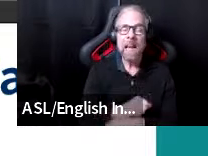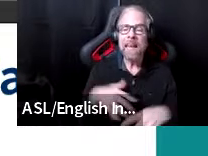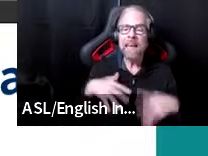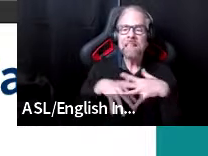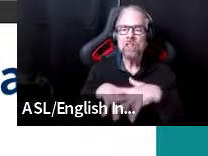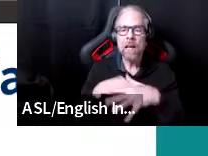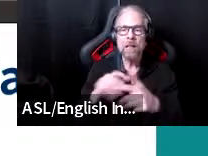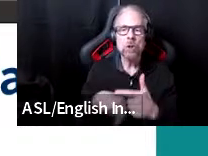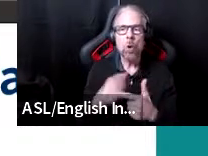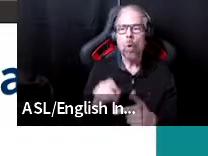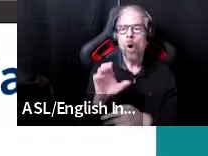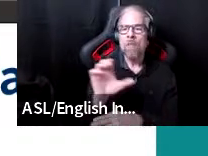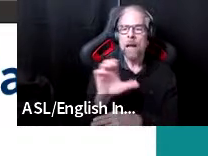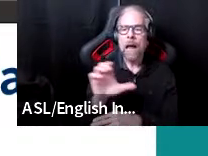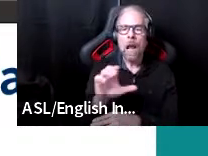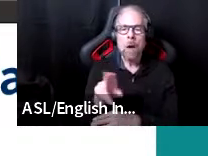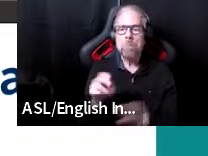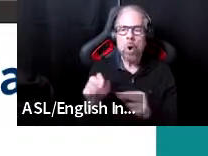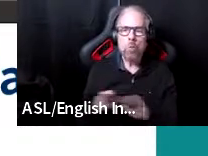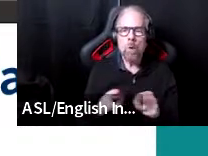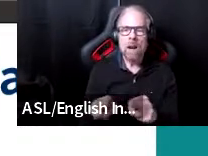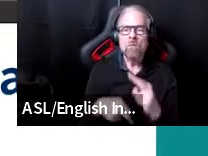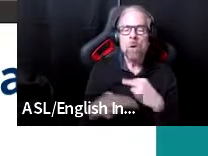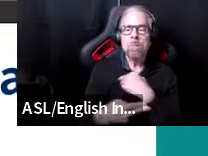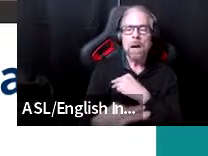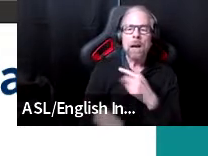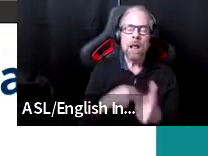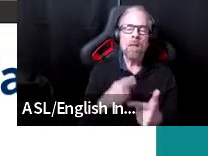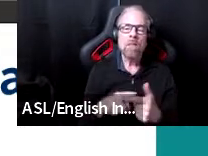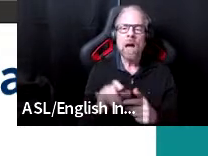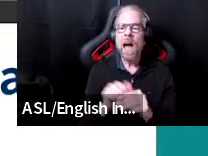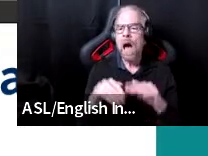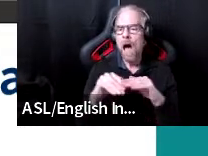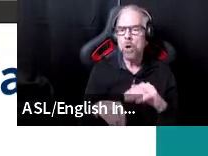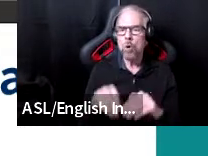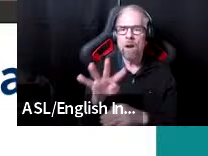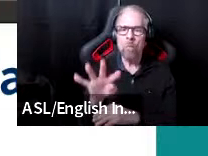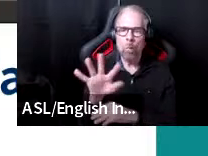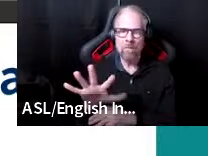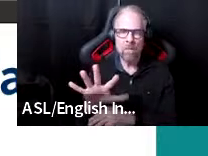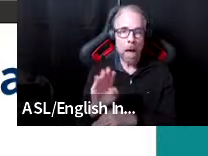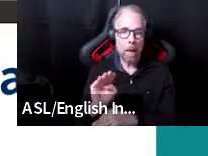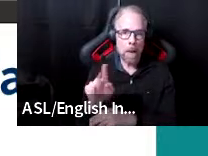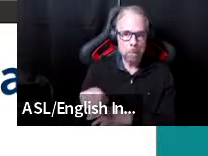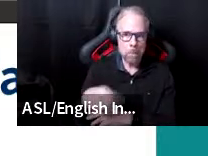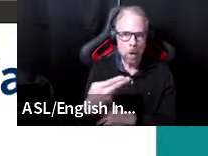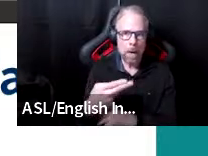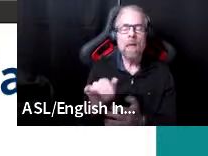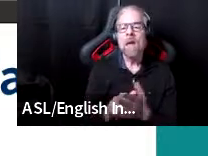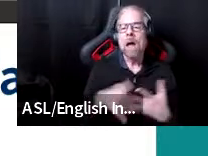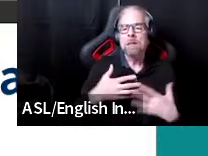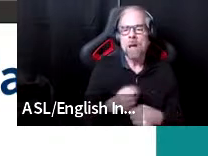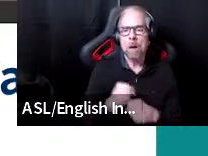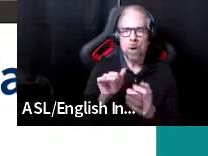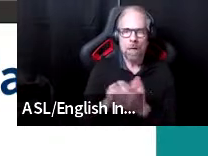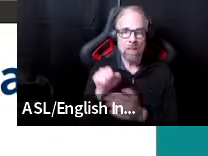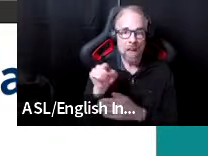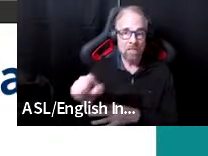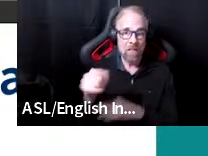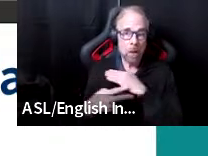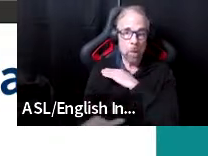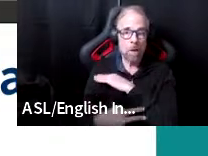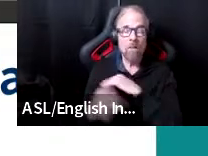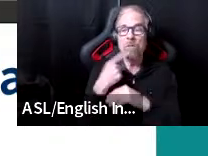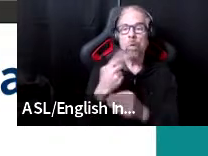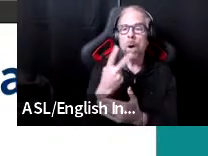River bridges. So the hours of congestion is speeds that are under 45 miles per hour. And we kind of summarize that at the bridge for both